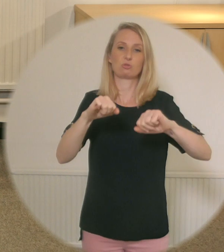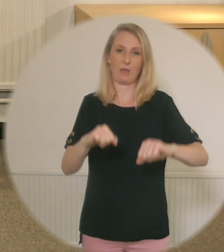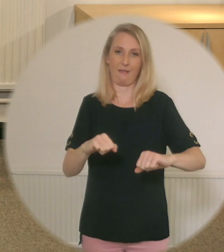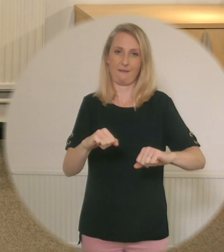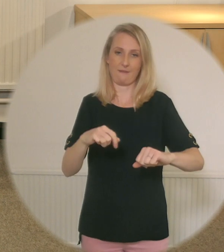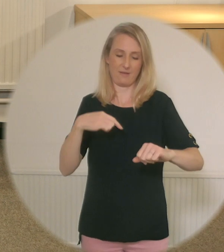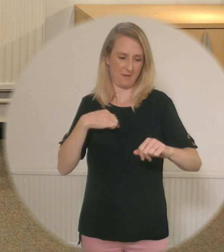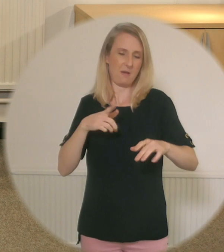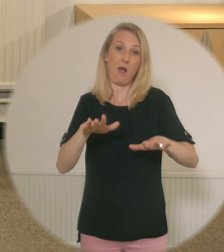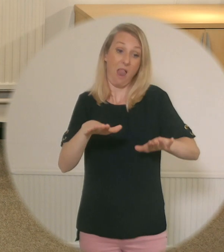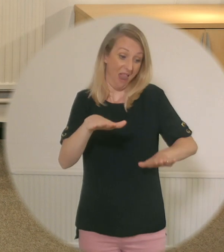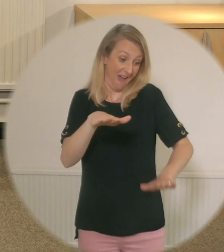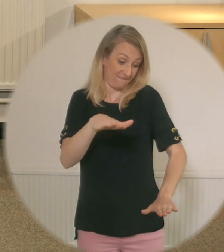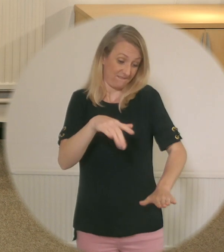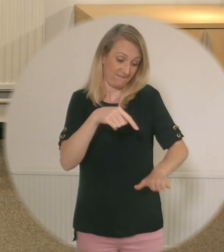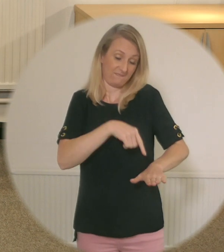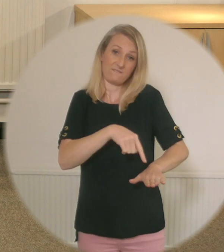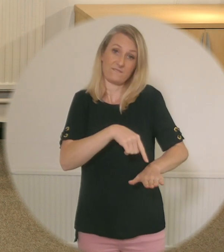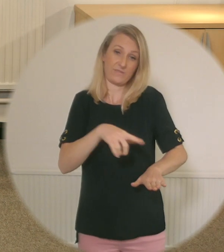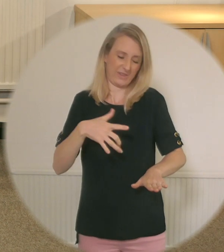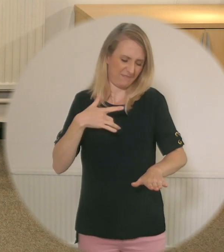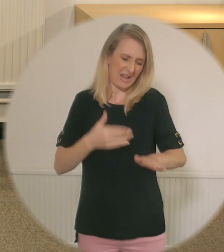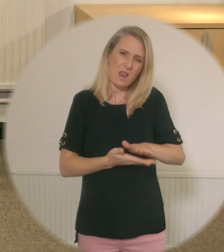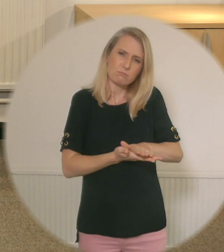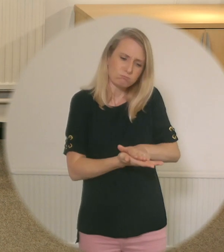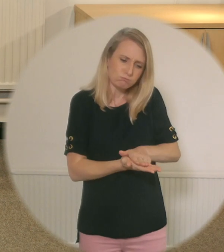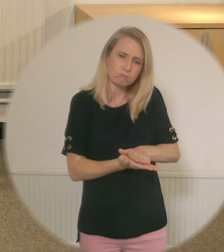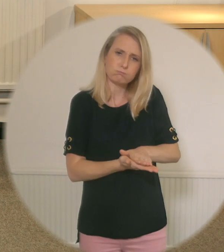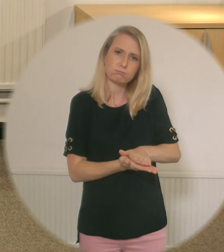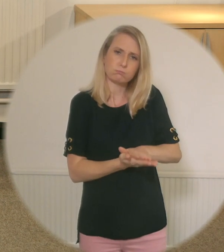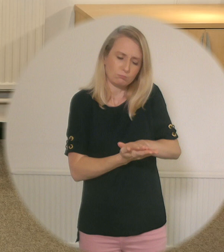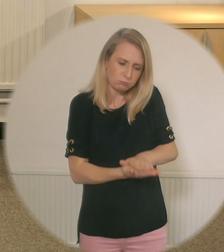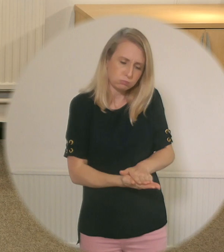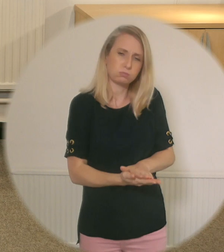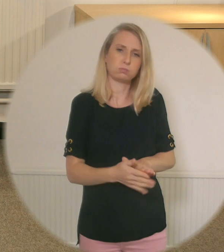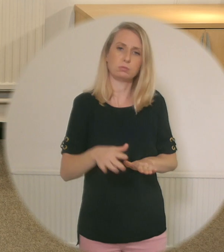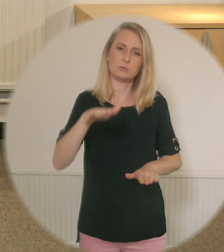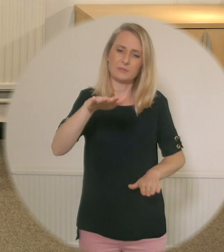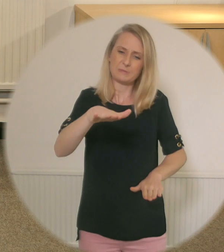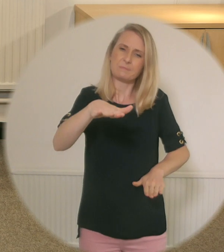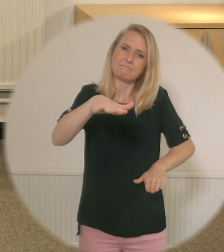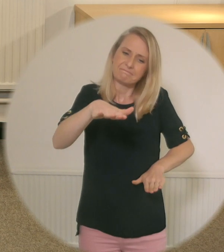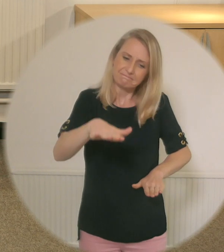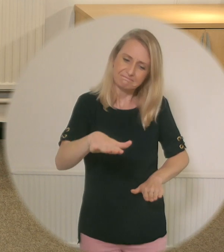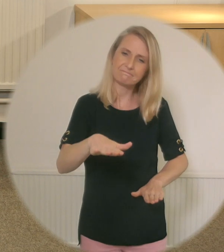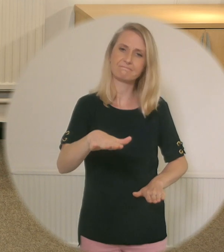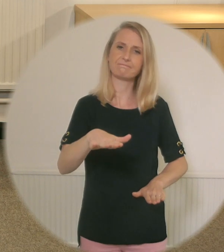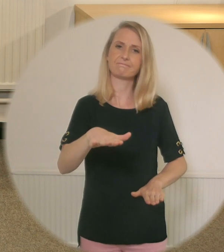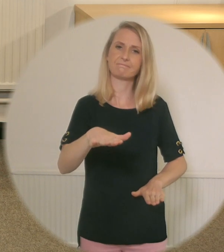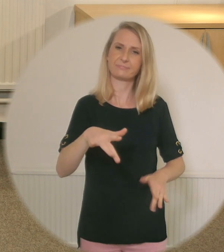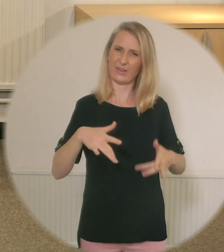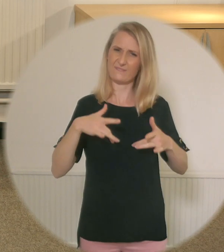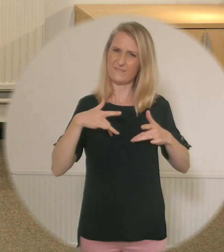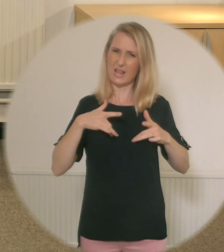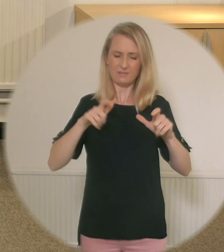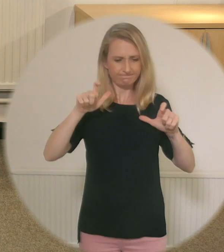that groundedness through my left foot. And then I'm also going to place my right foot down firmly onto the chair, so I feel really